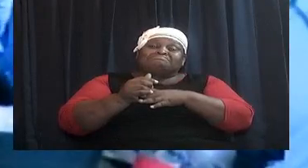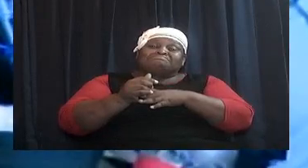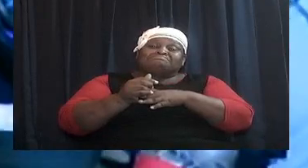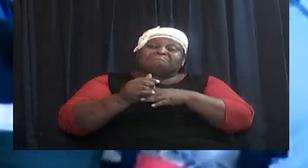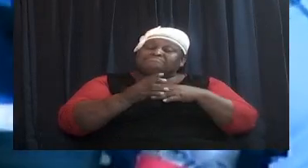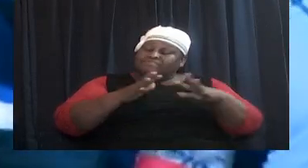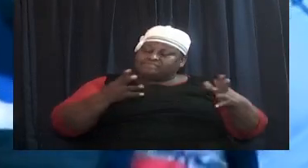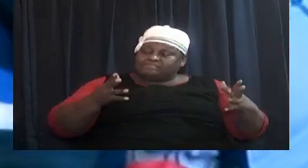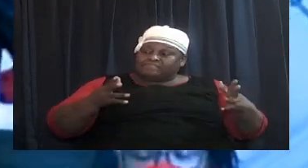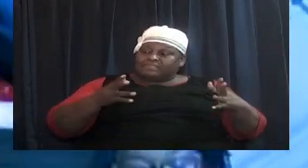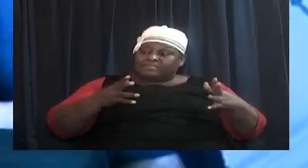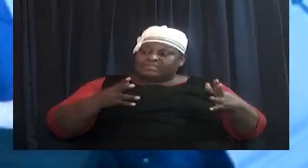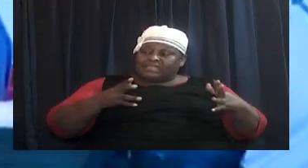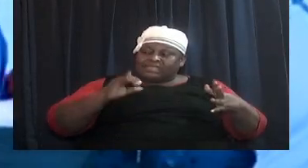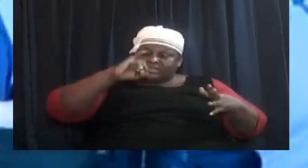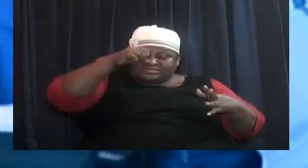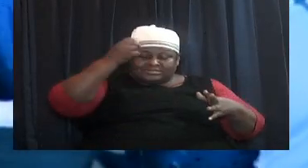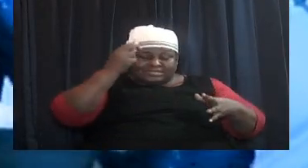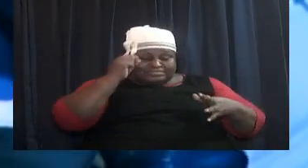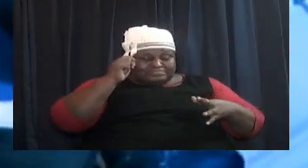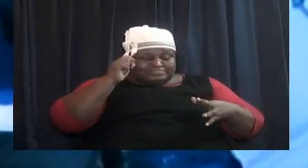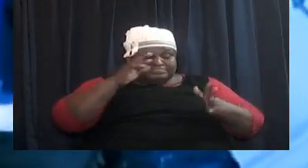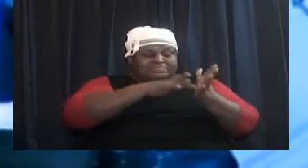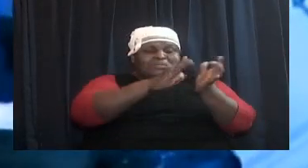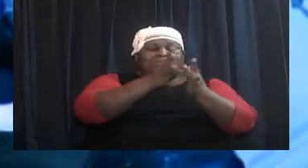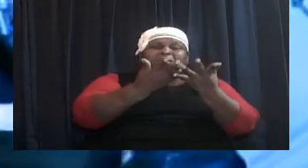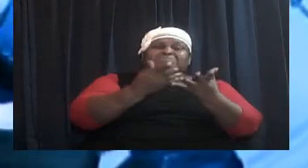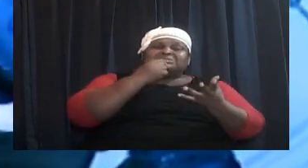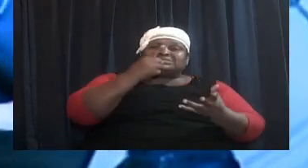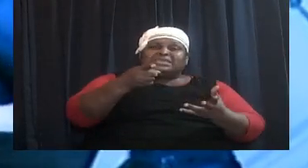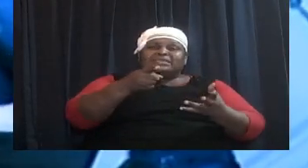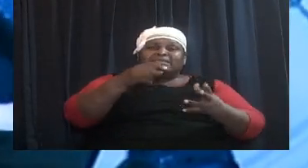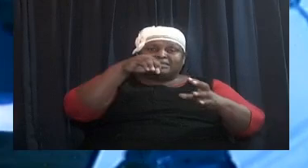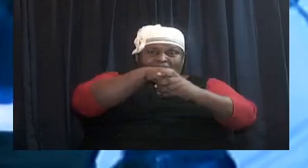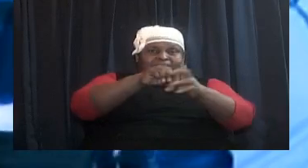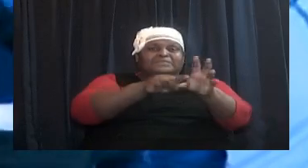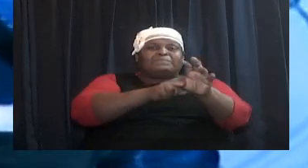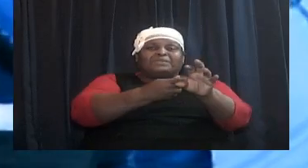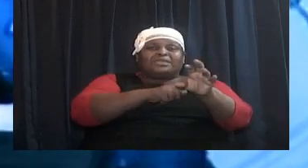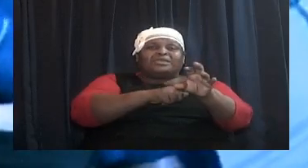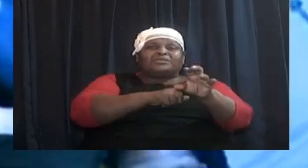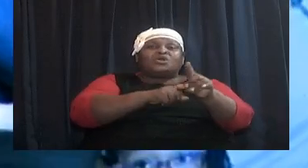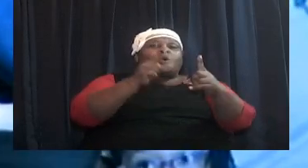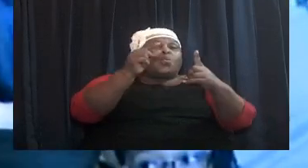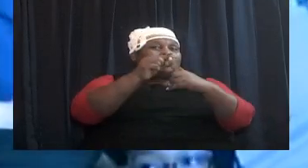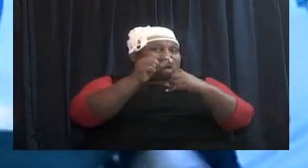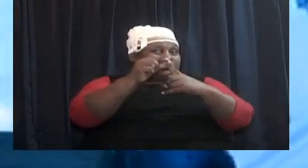in St. John, the Bible says that in the beginning was